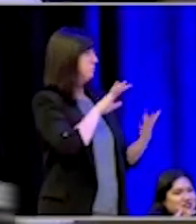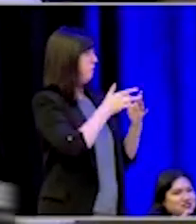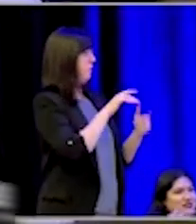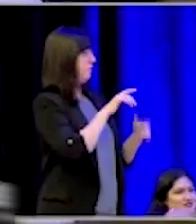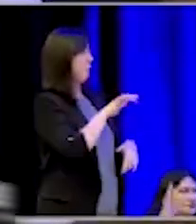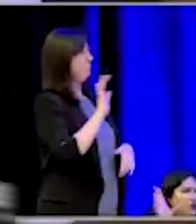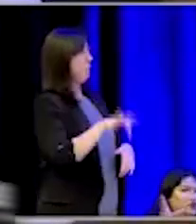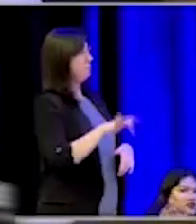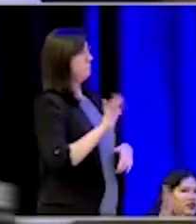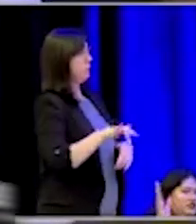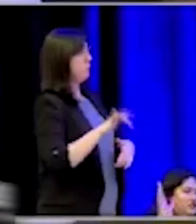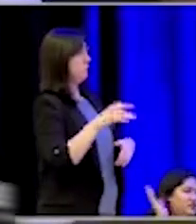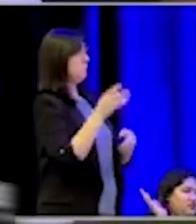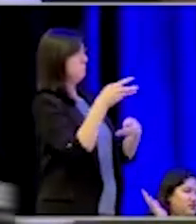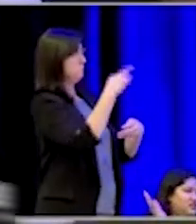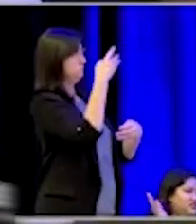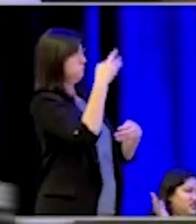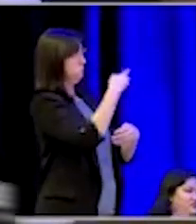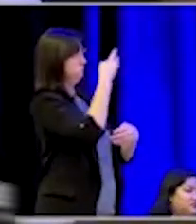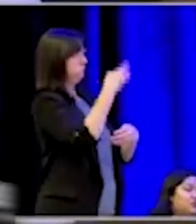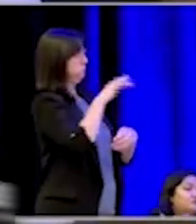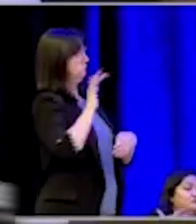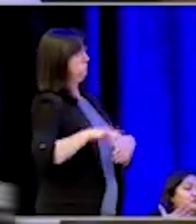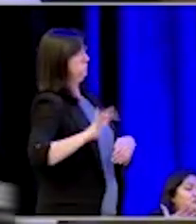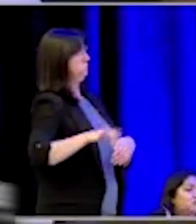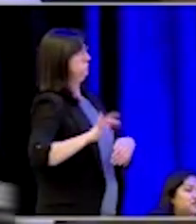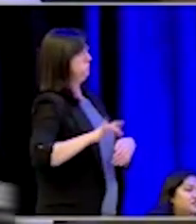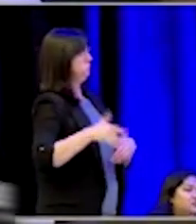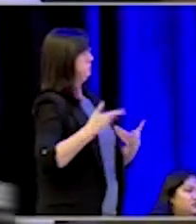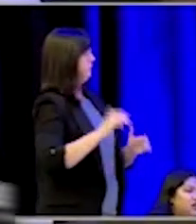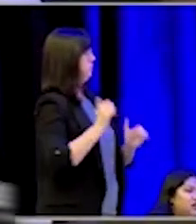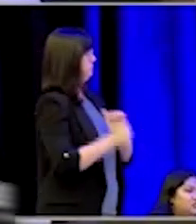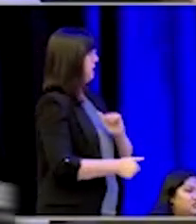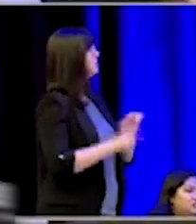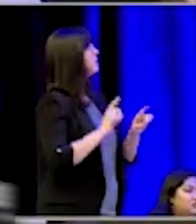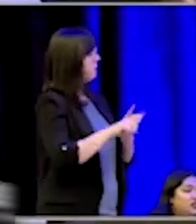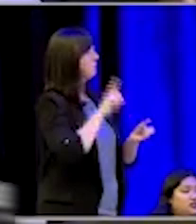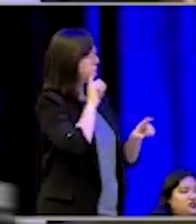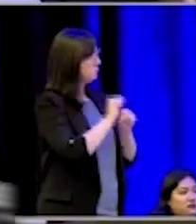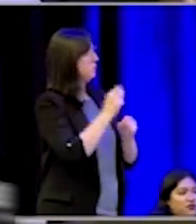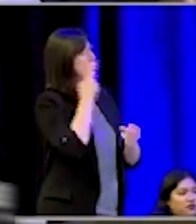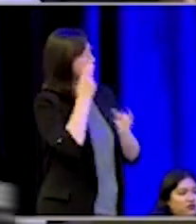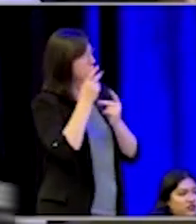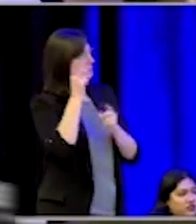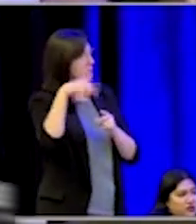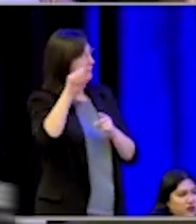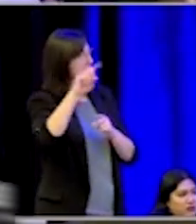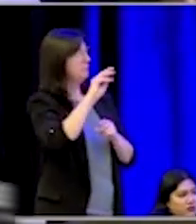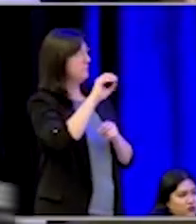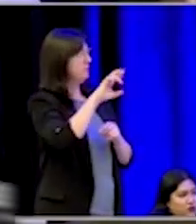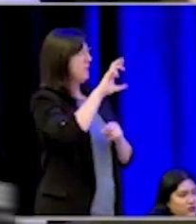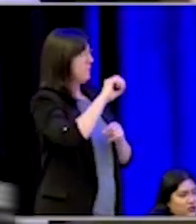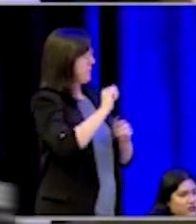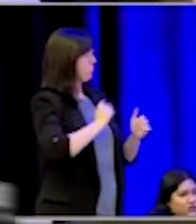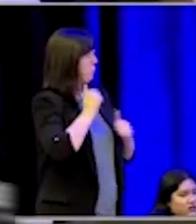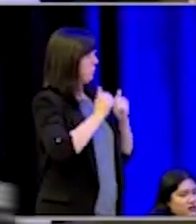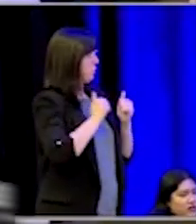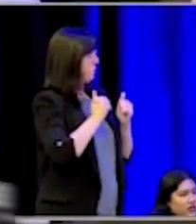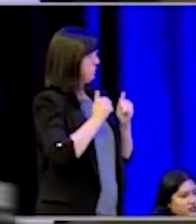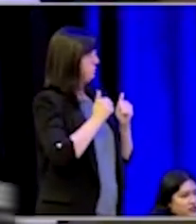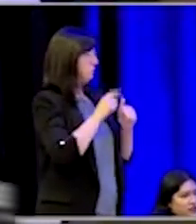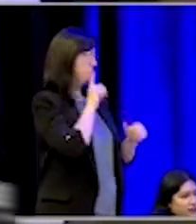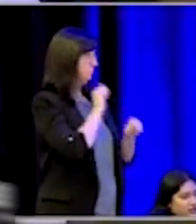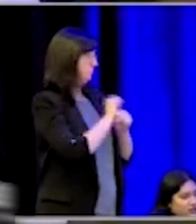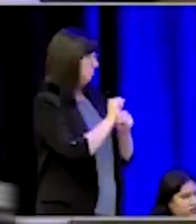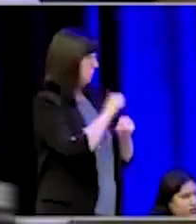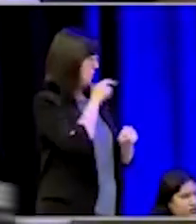just talking it into existence, but they're presenting those actions, making sure microaggressions don't happen in the workplace,